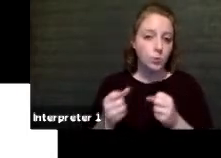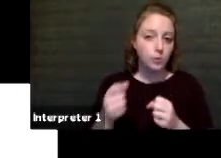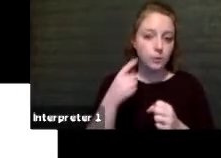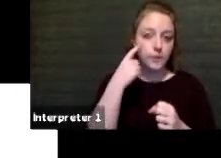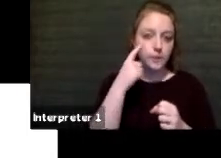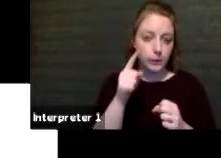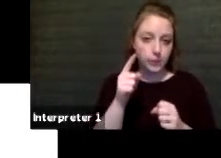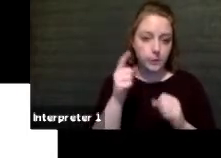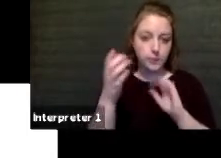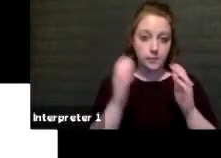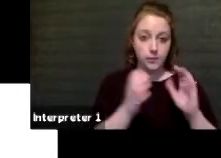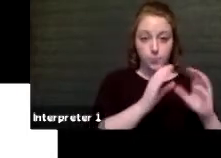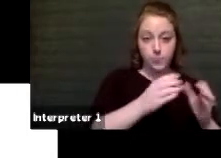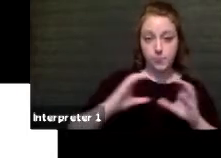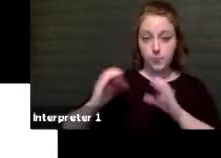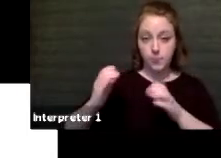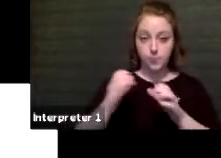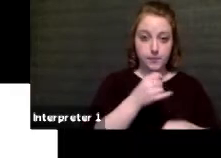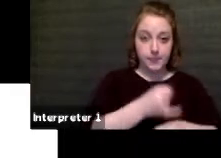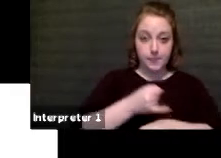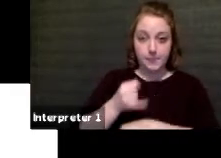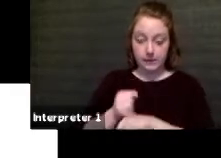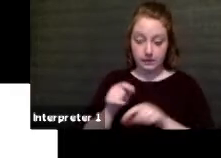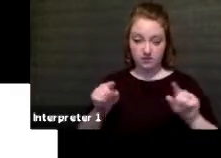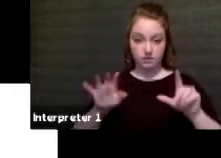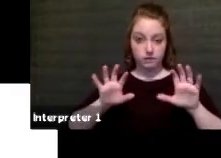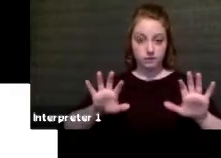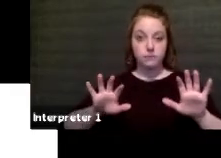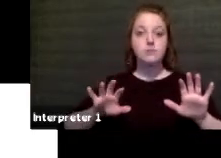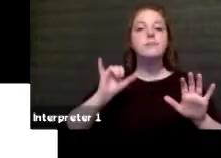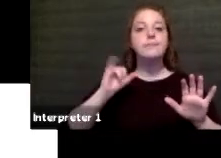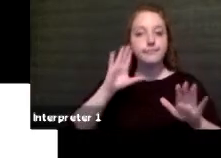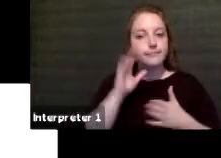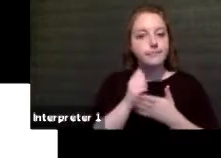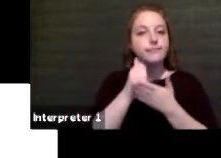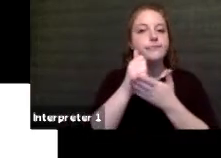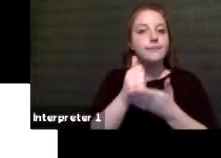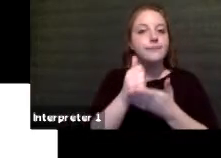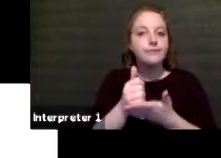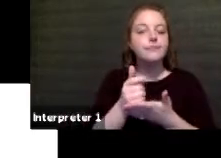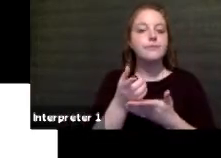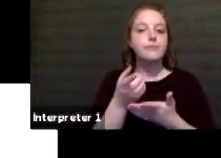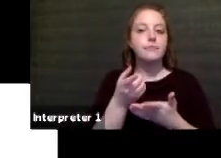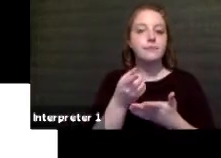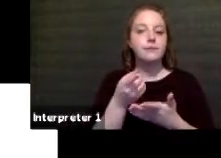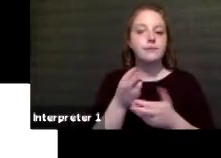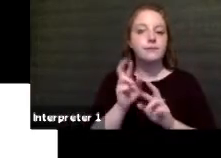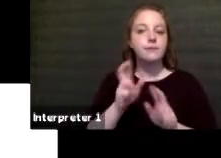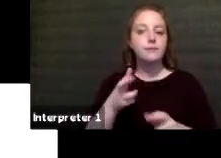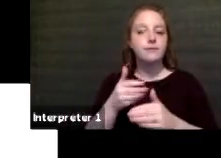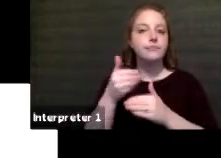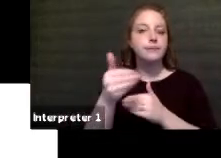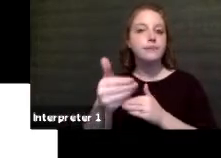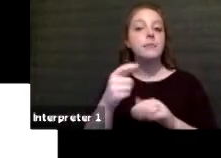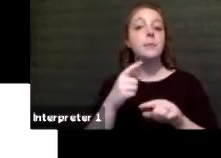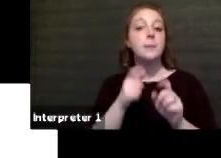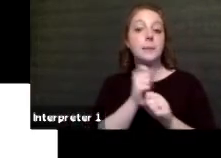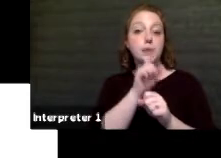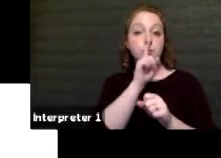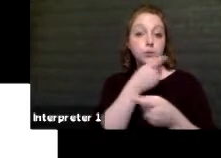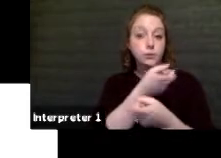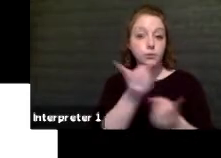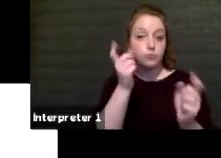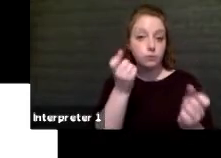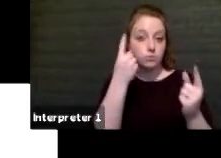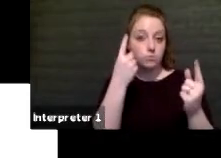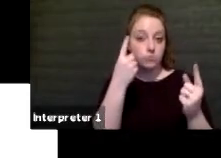groupings of campuses there, because that'll definitely help set the stage as we move forward, but want to make sure as a group we have consensus about that